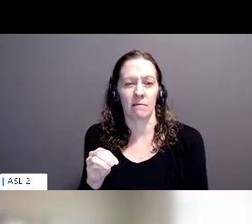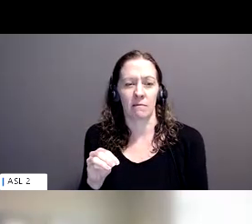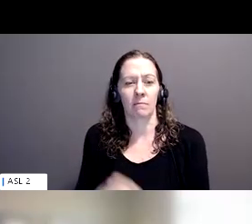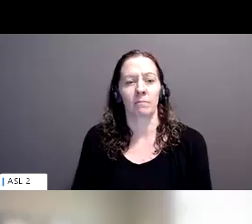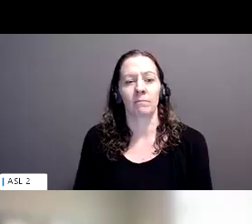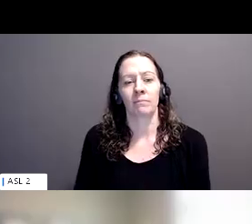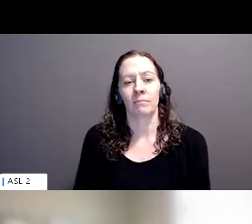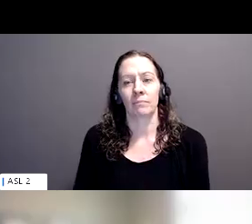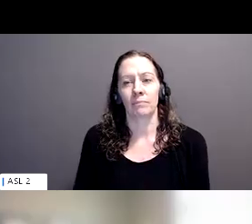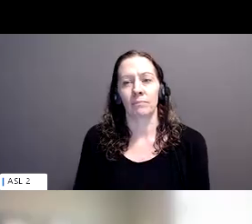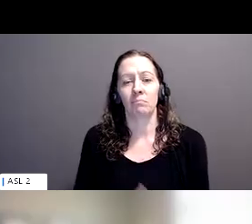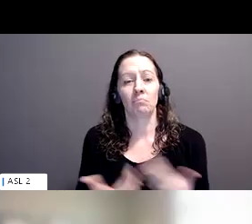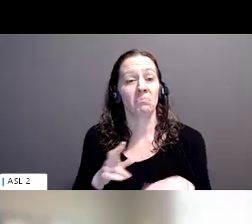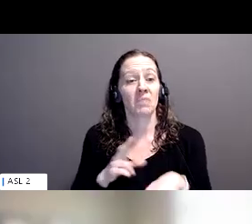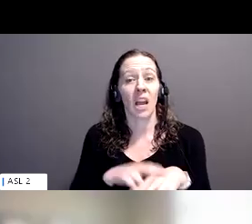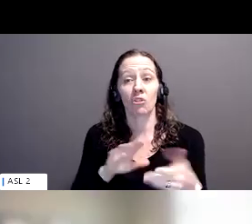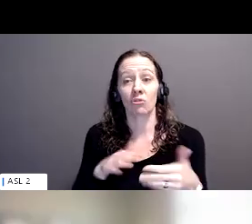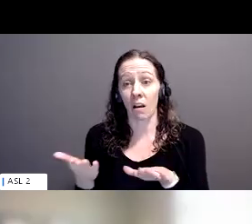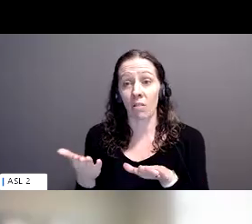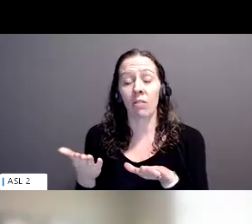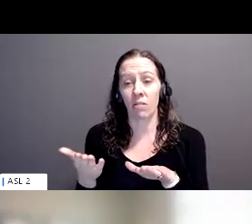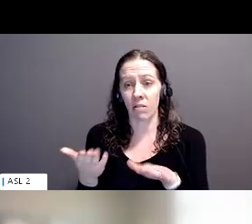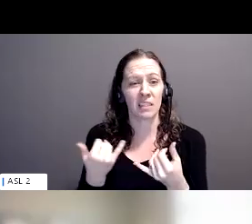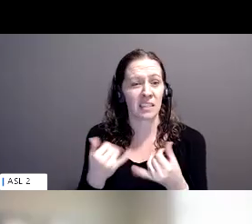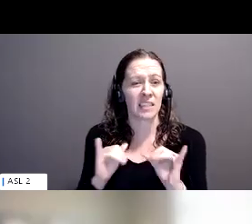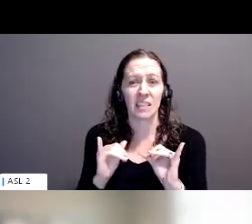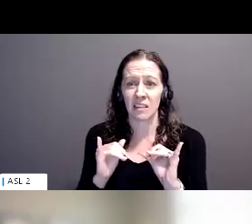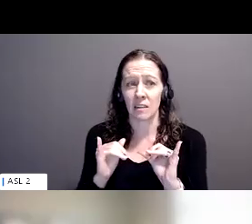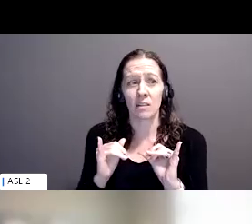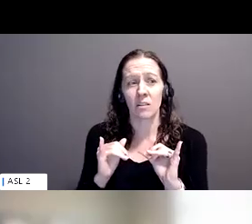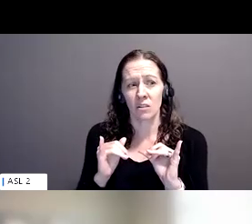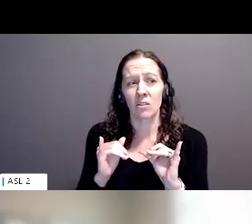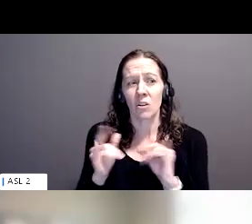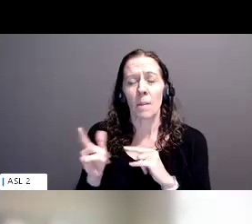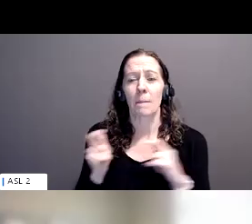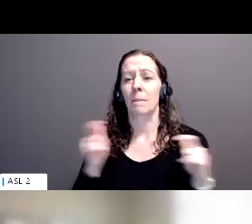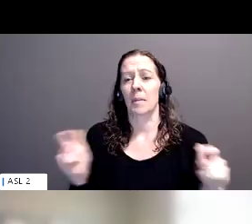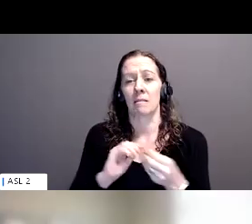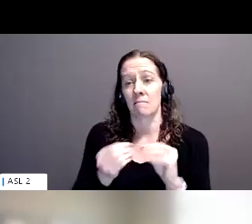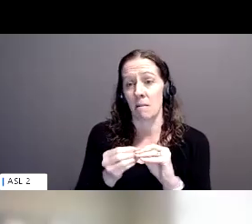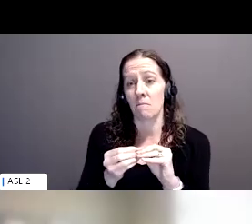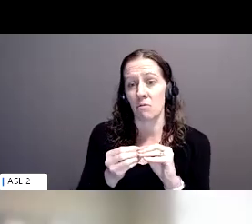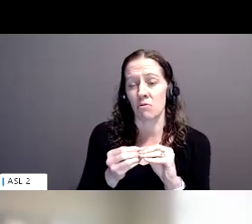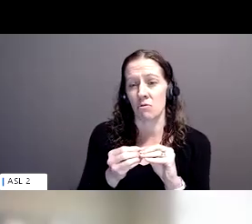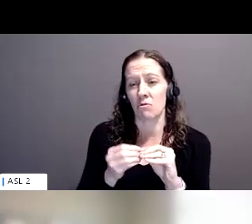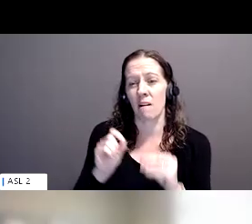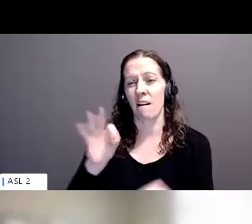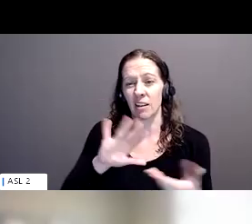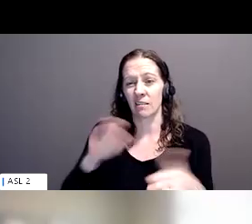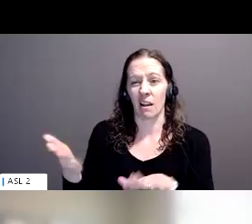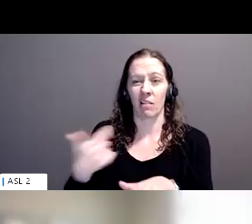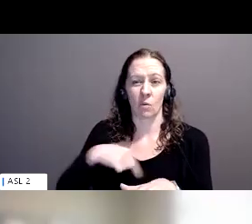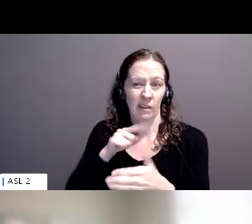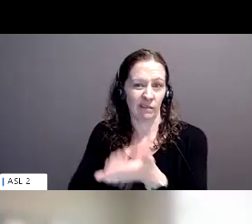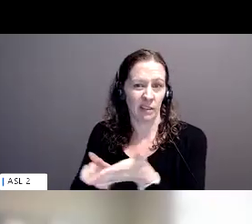Natural deaths still make up a significant proportion of the deaths we investigate. But as you